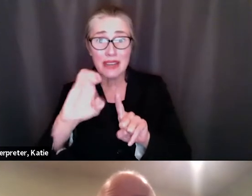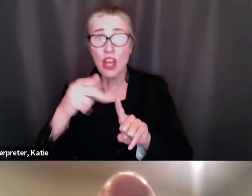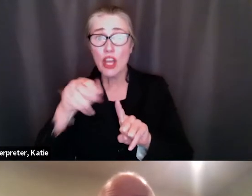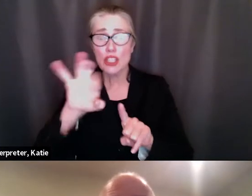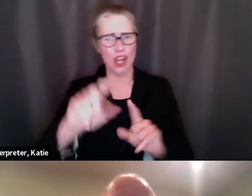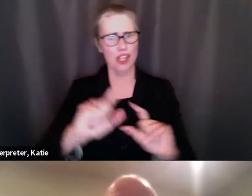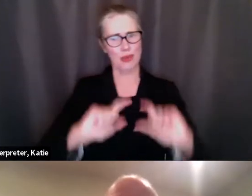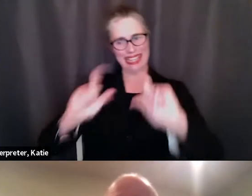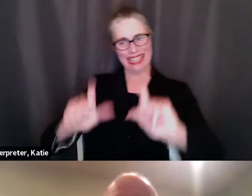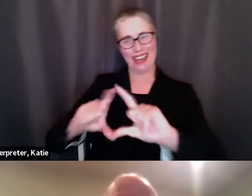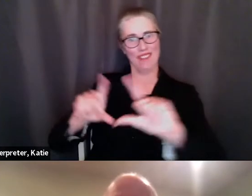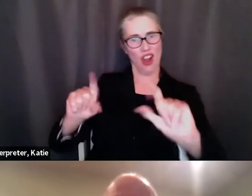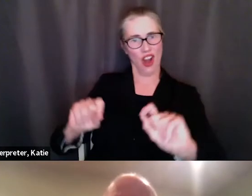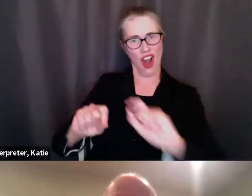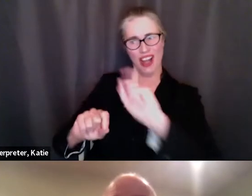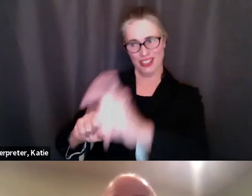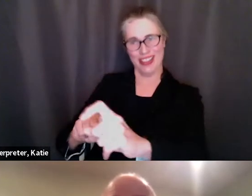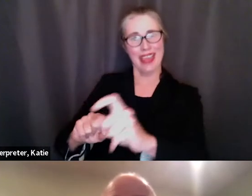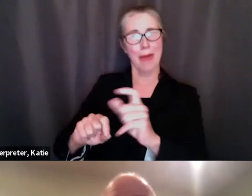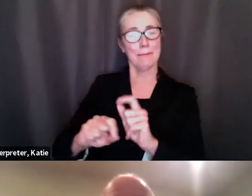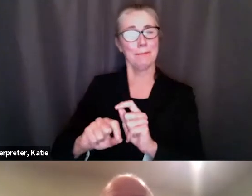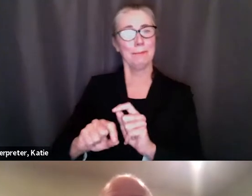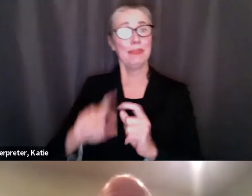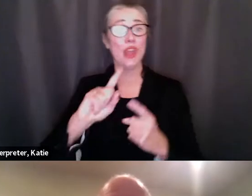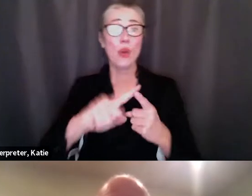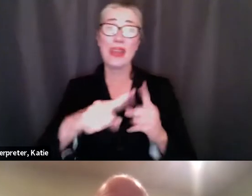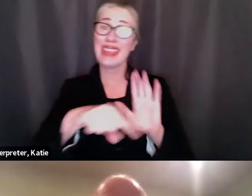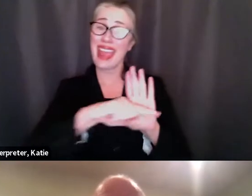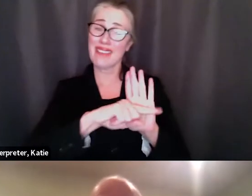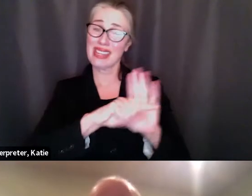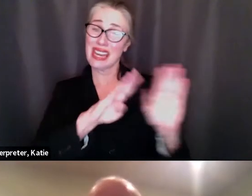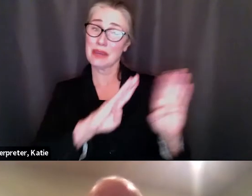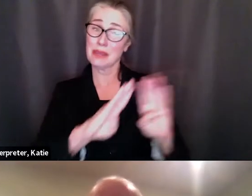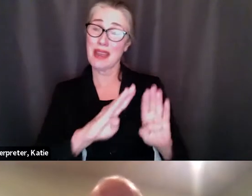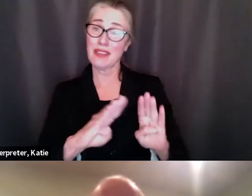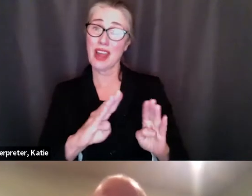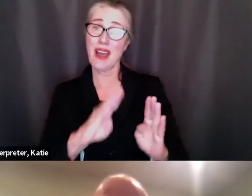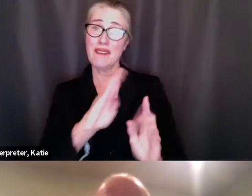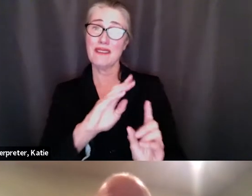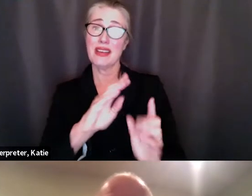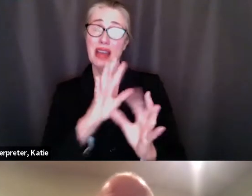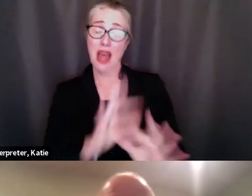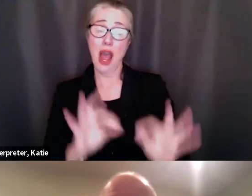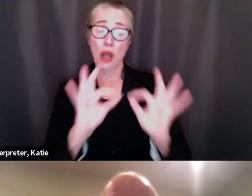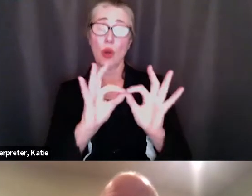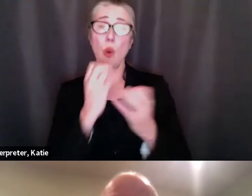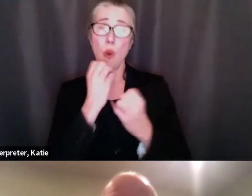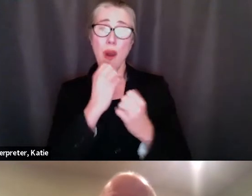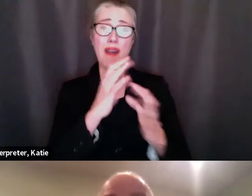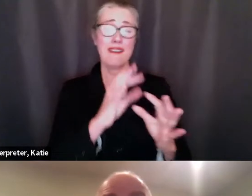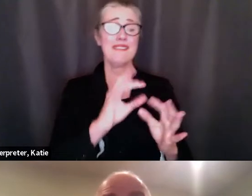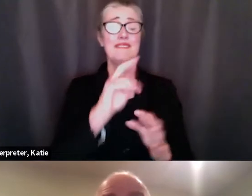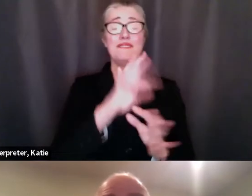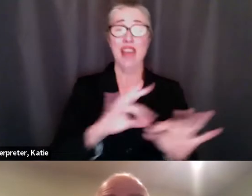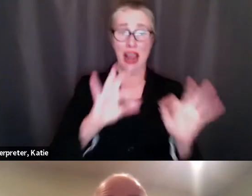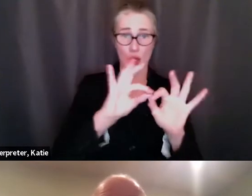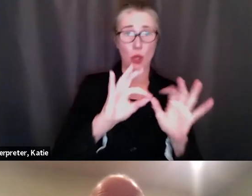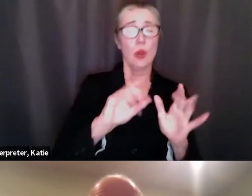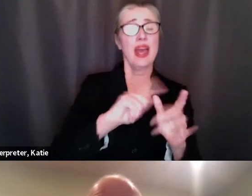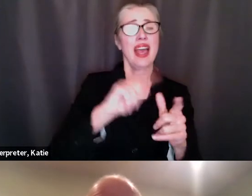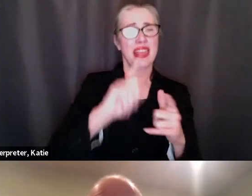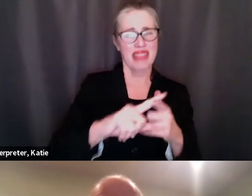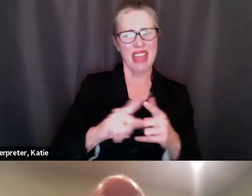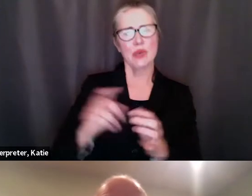to them when a student demonstrates a negative behavior of a core value staff discuss the incident with the student and are tasked with completing a